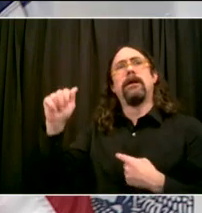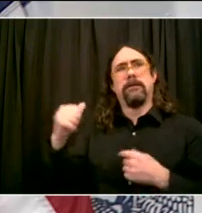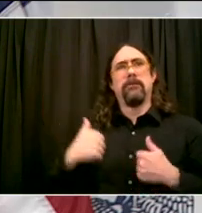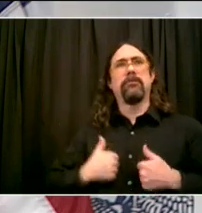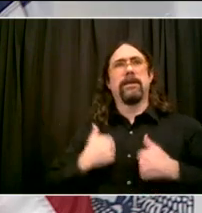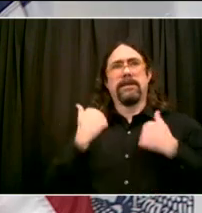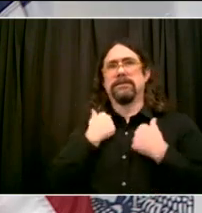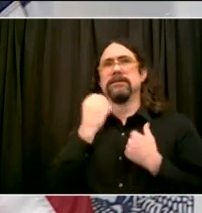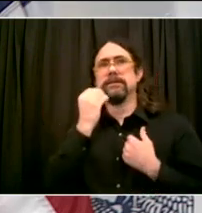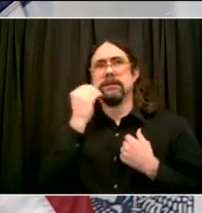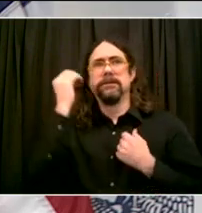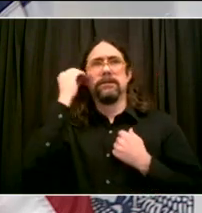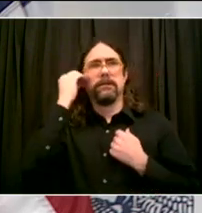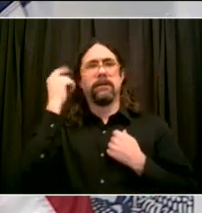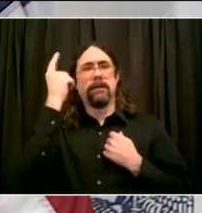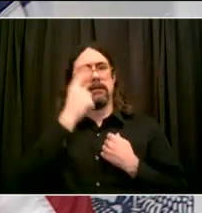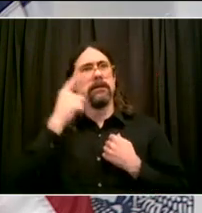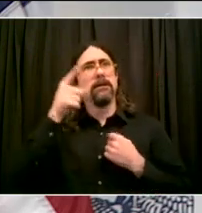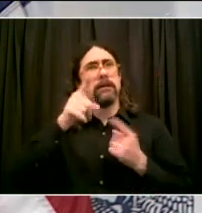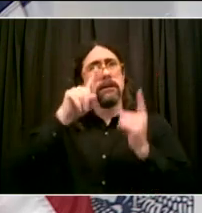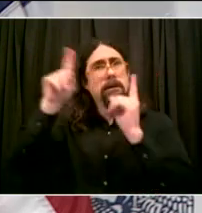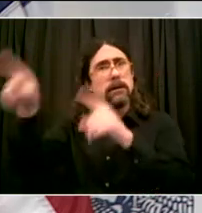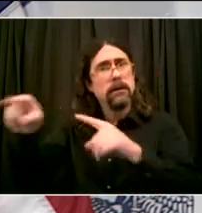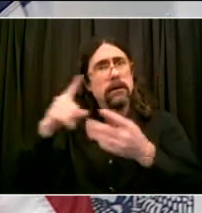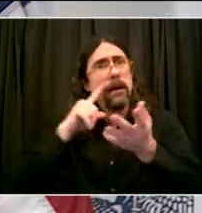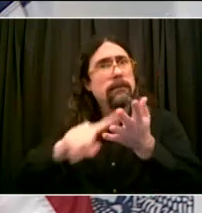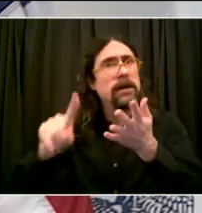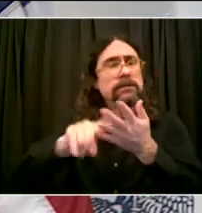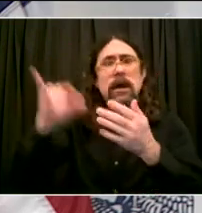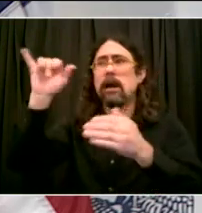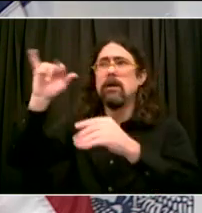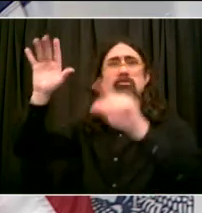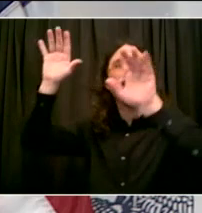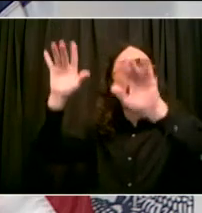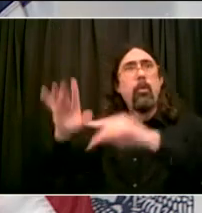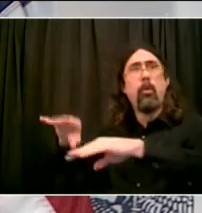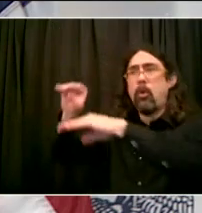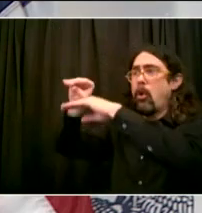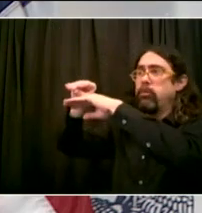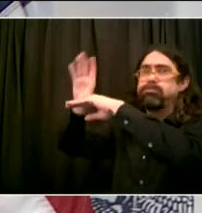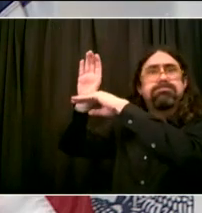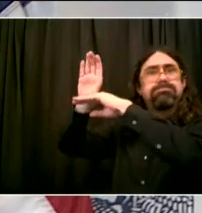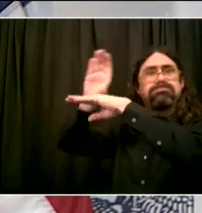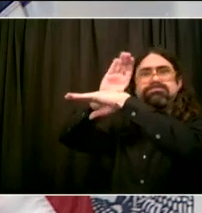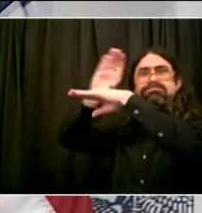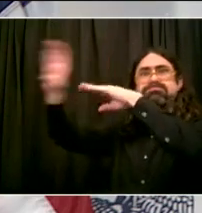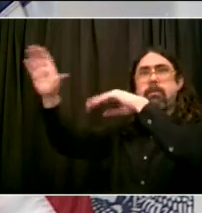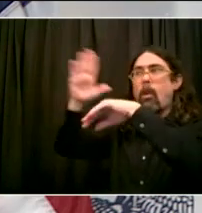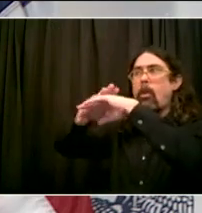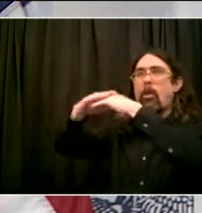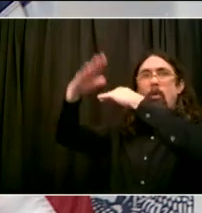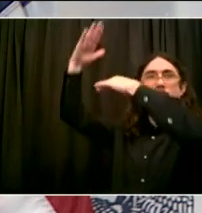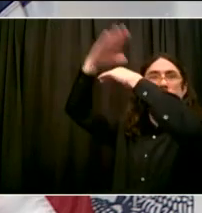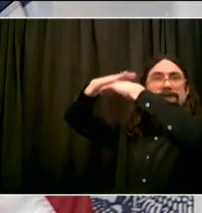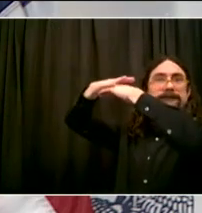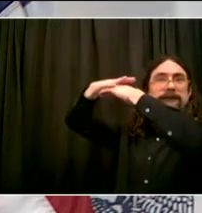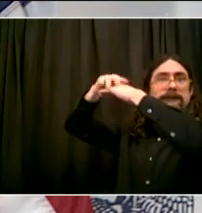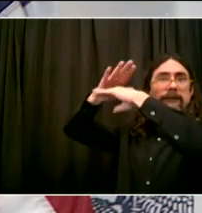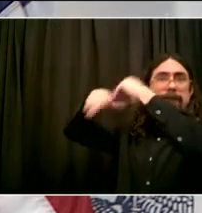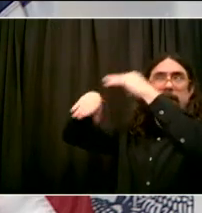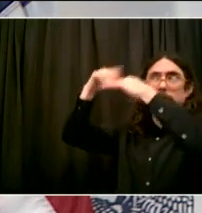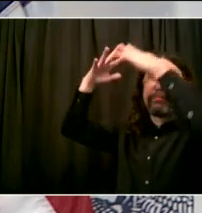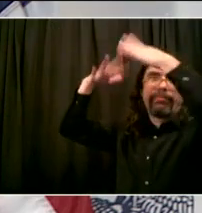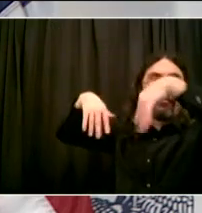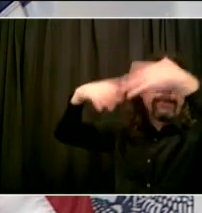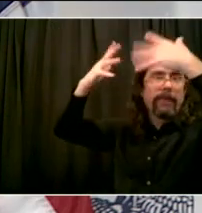good question. For the best of my knowledge, that's what the maintenance teams at each development do normally. We'll get you an update on that